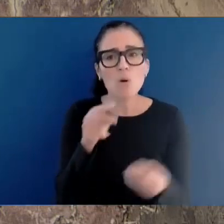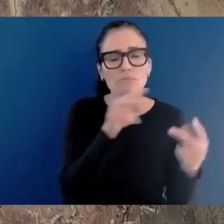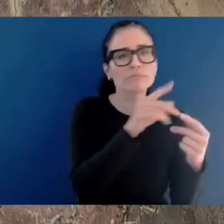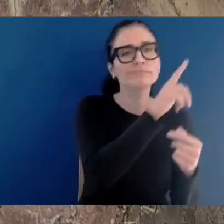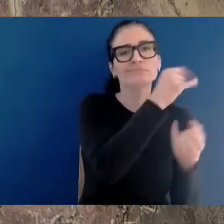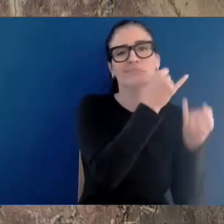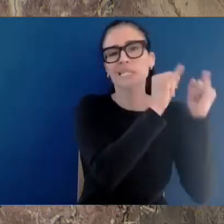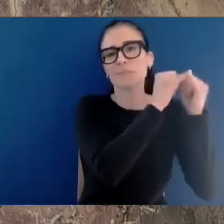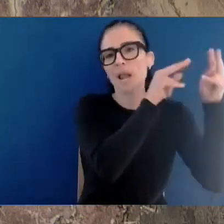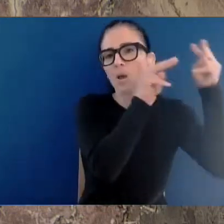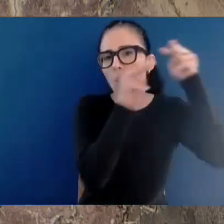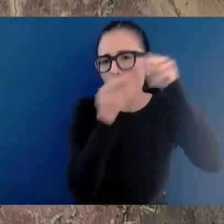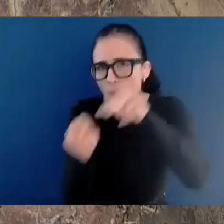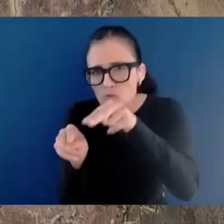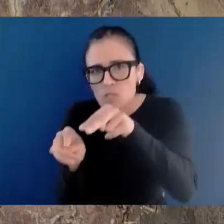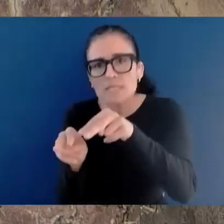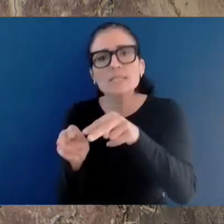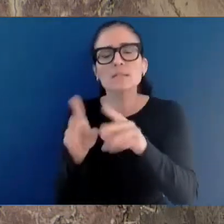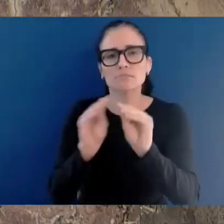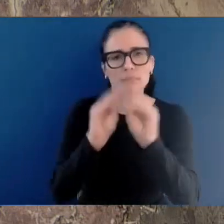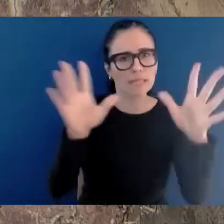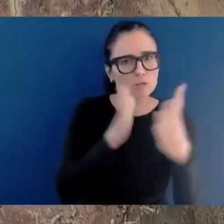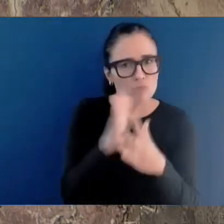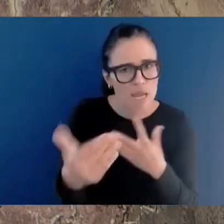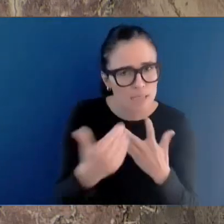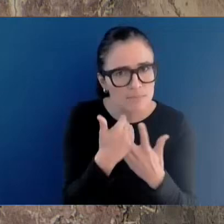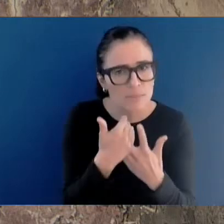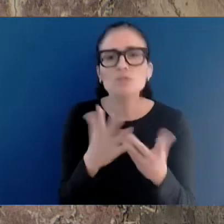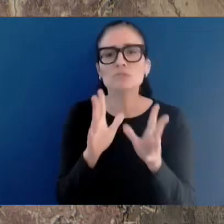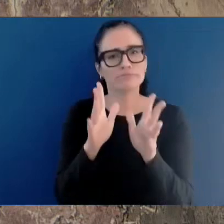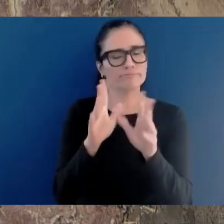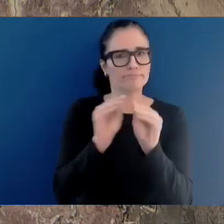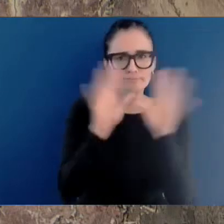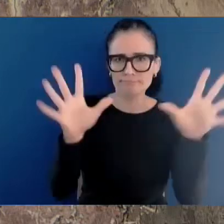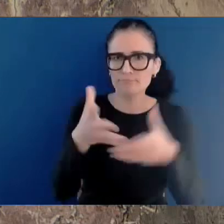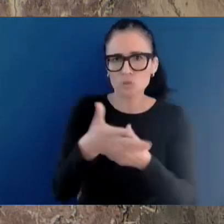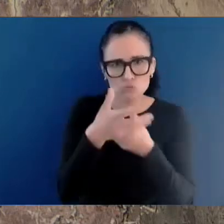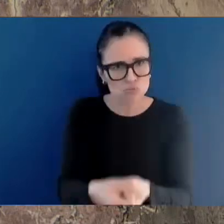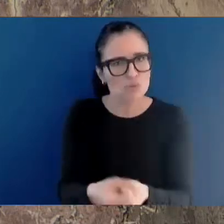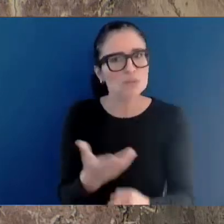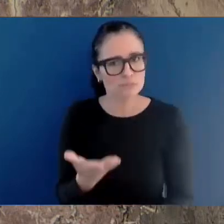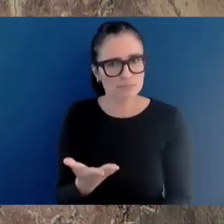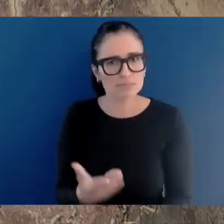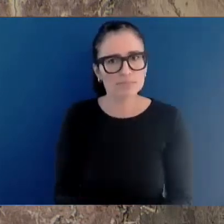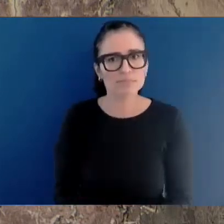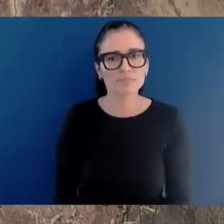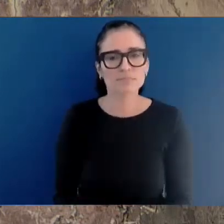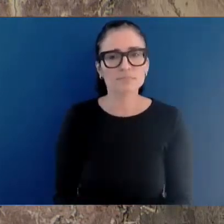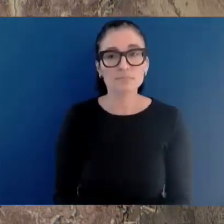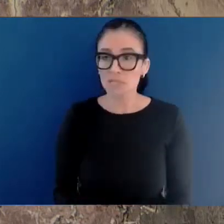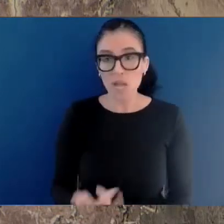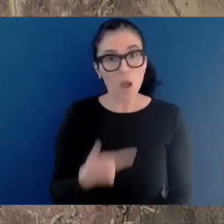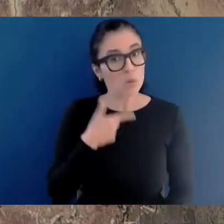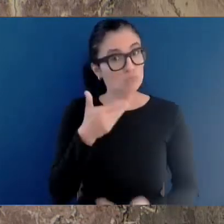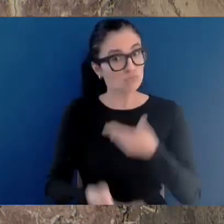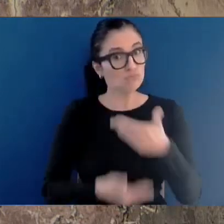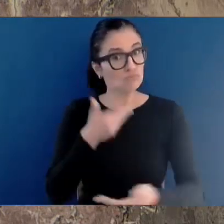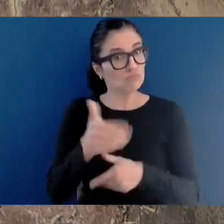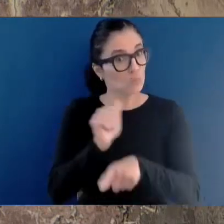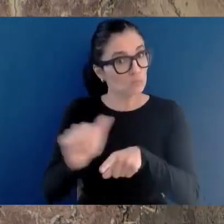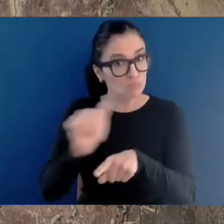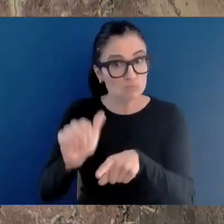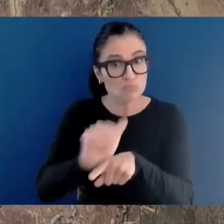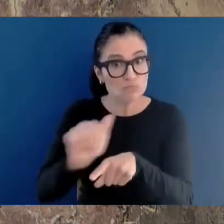trust. We are working on that. We currently also have measures in place that provide for oversight and